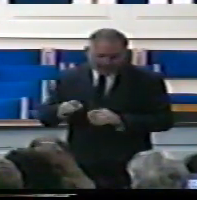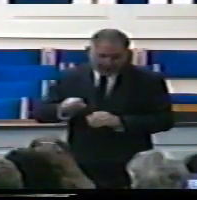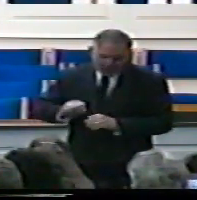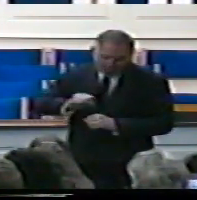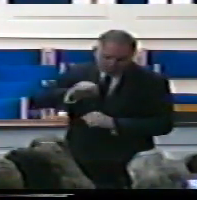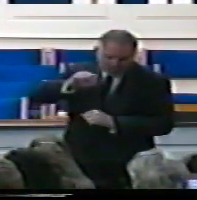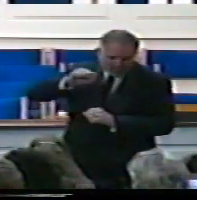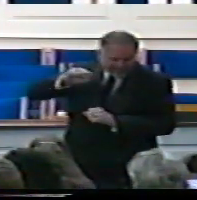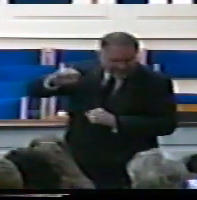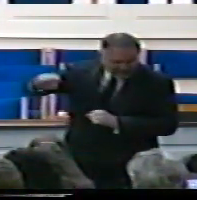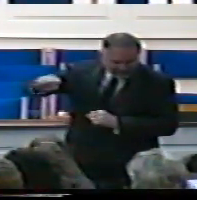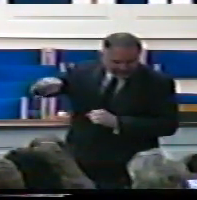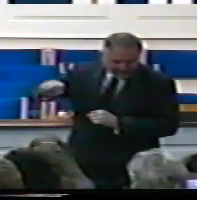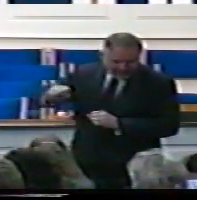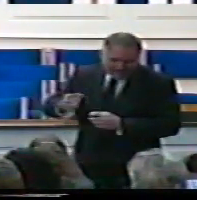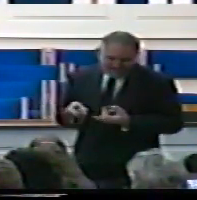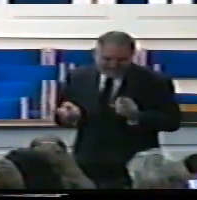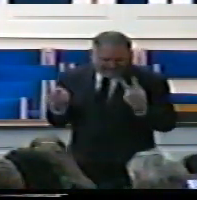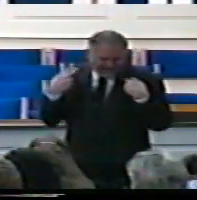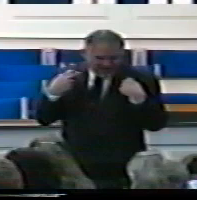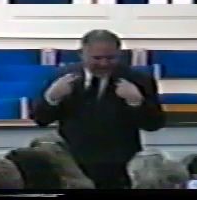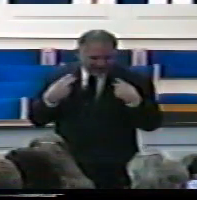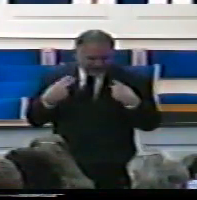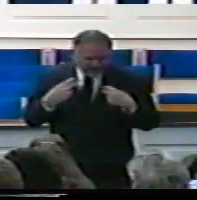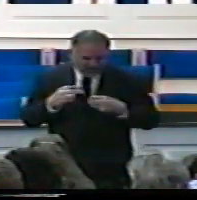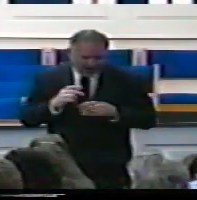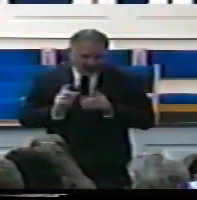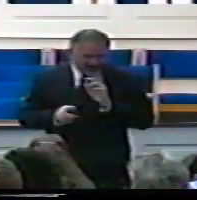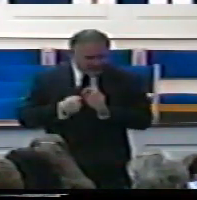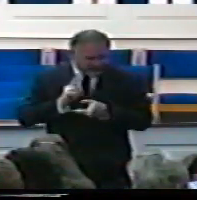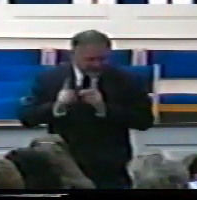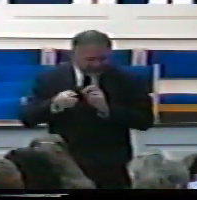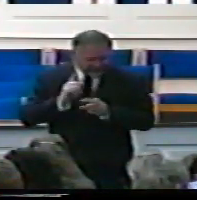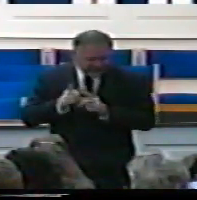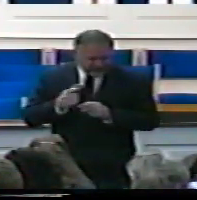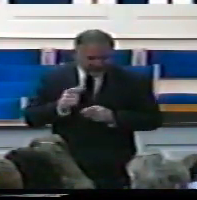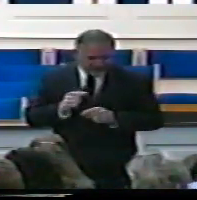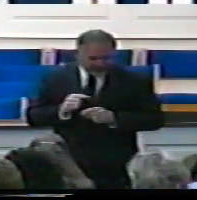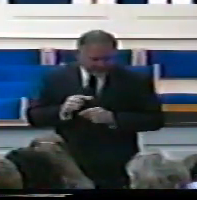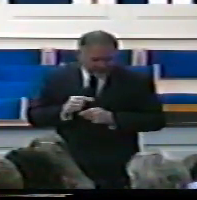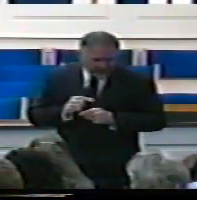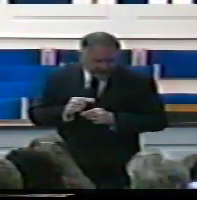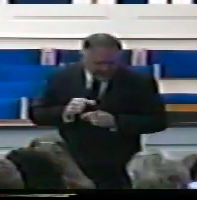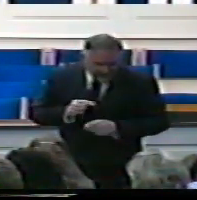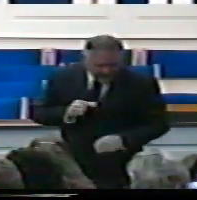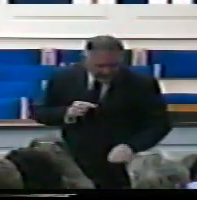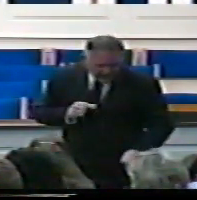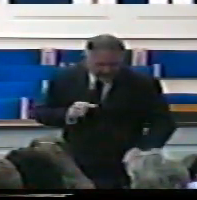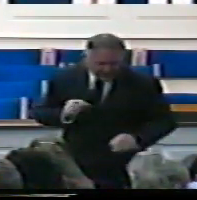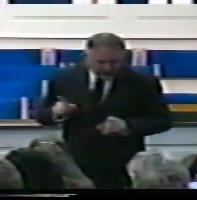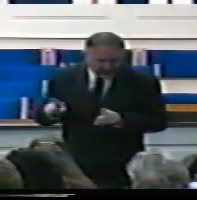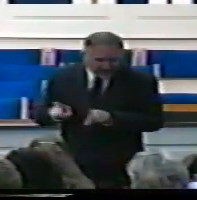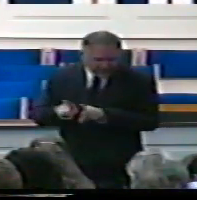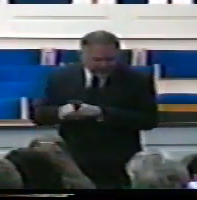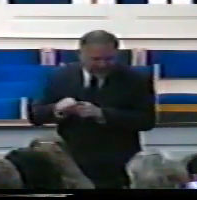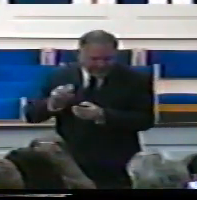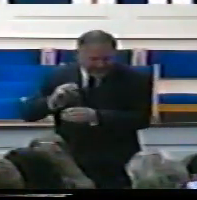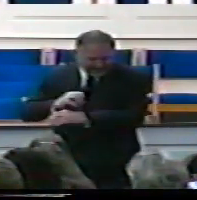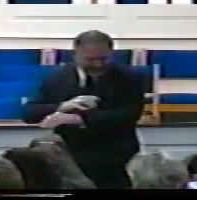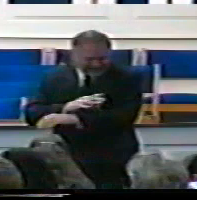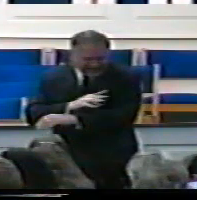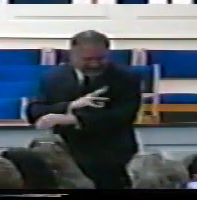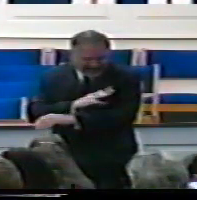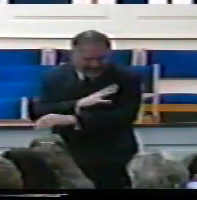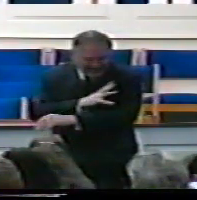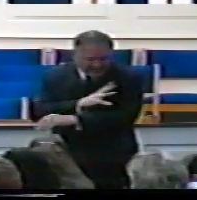ungodliness. And their word will eat, this kind of words do, that profane and vain babblings, they'll eat as of the canker, whom is Hymenaeus and Philetus. Those